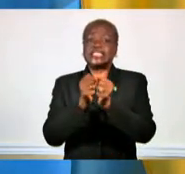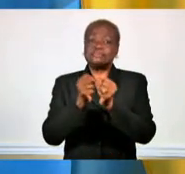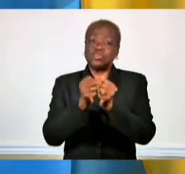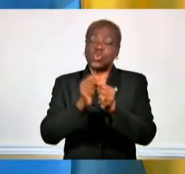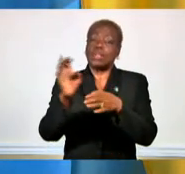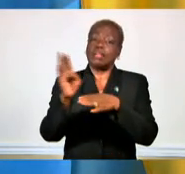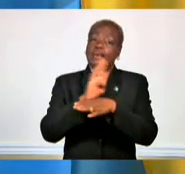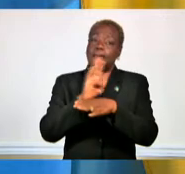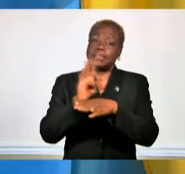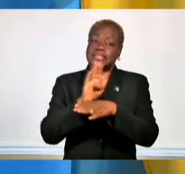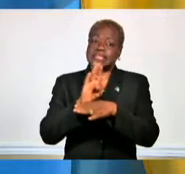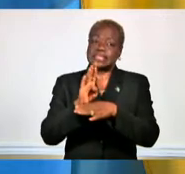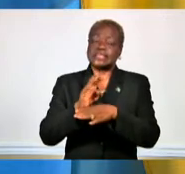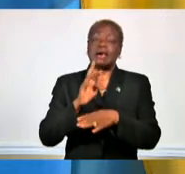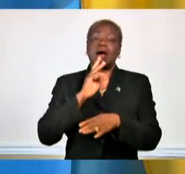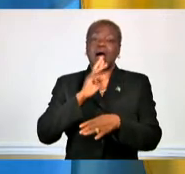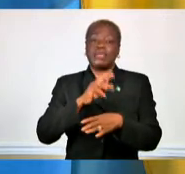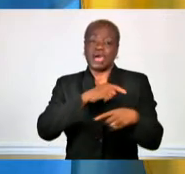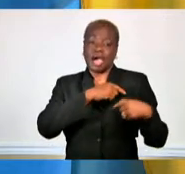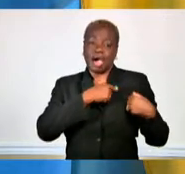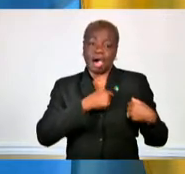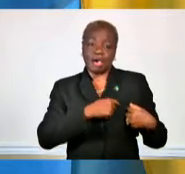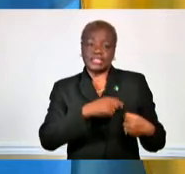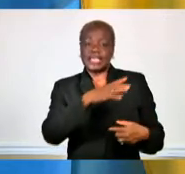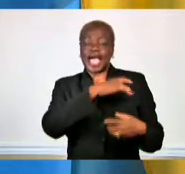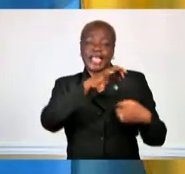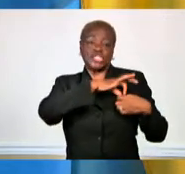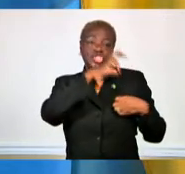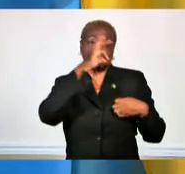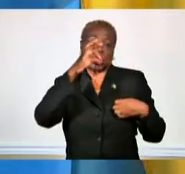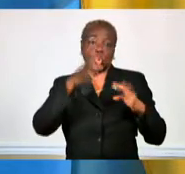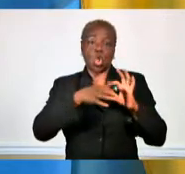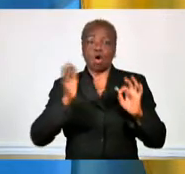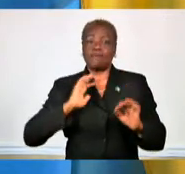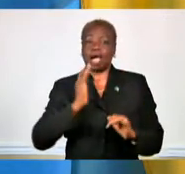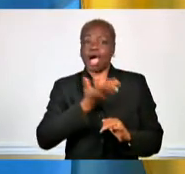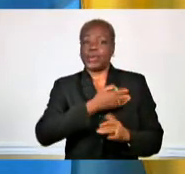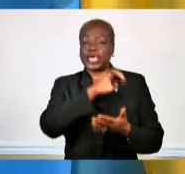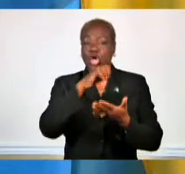businesses are the heart and soul of our economy.